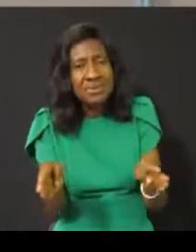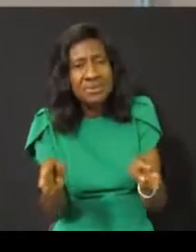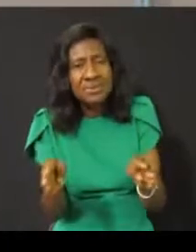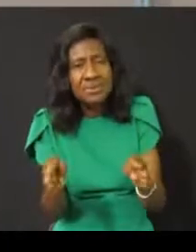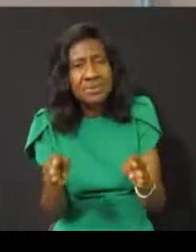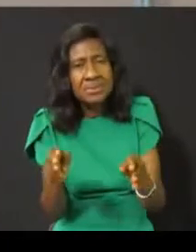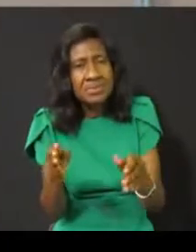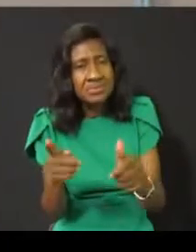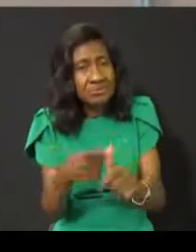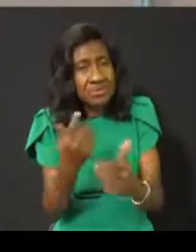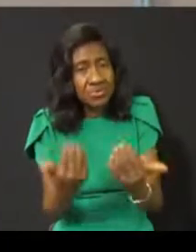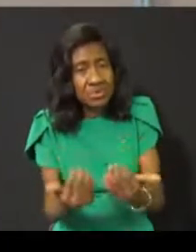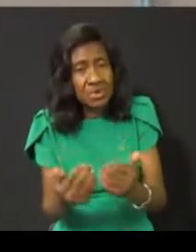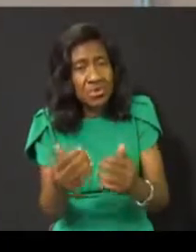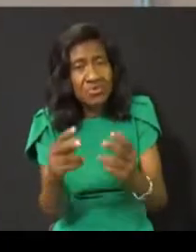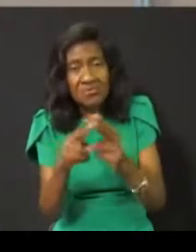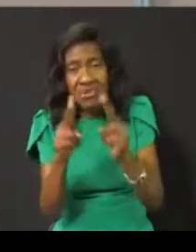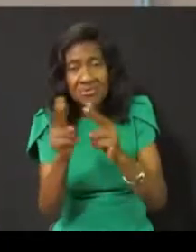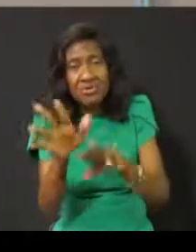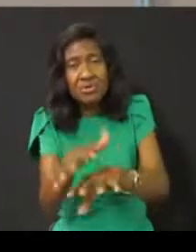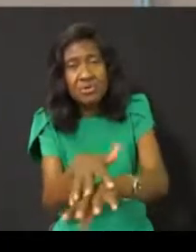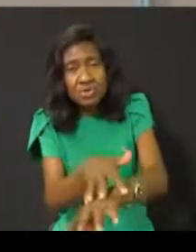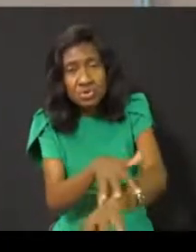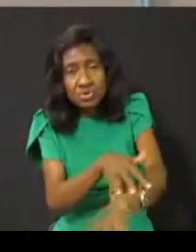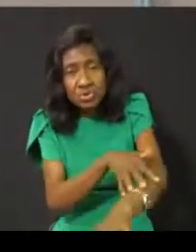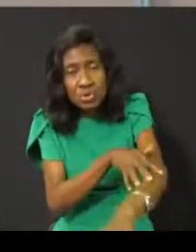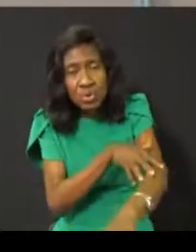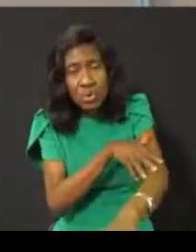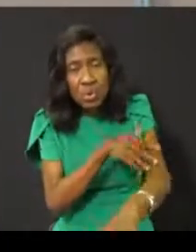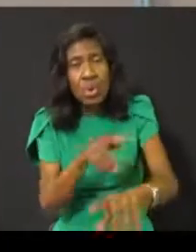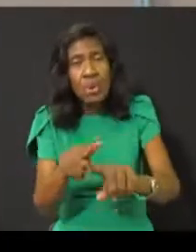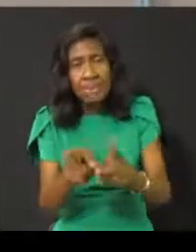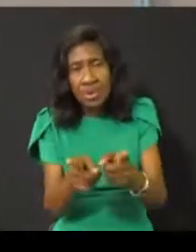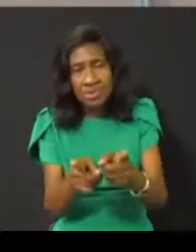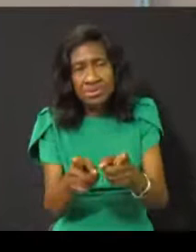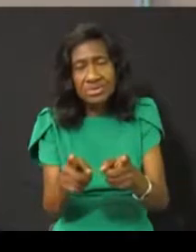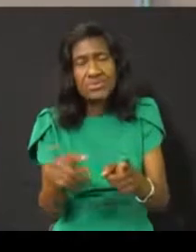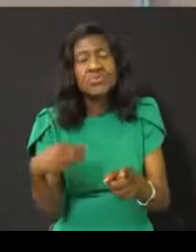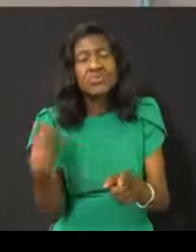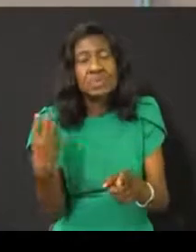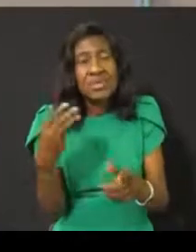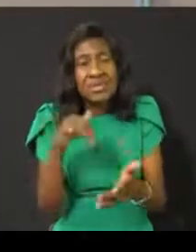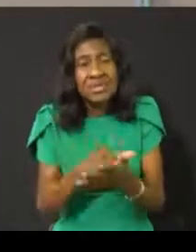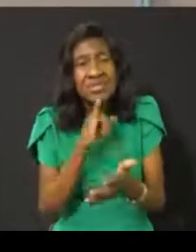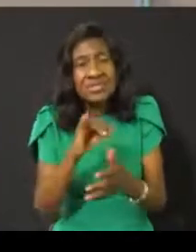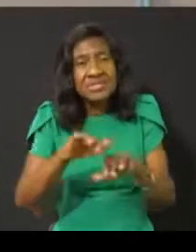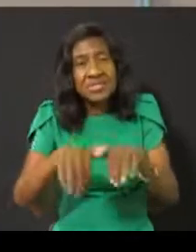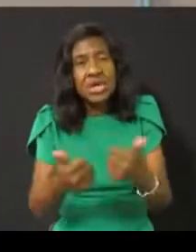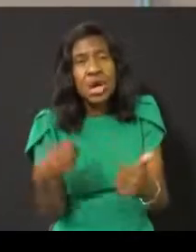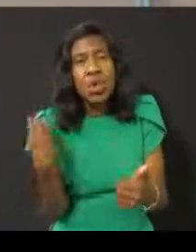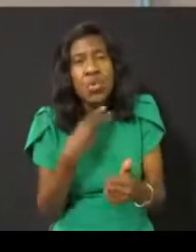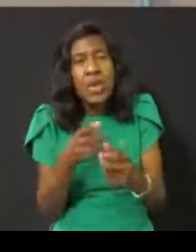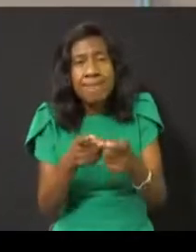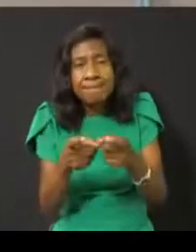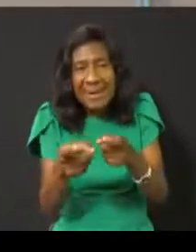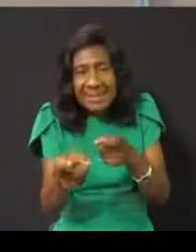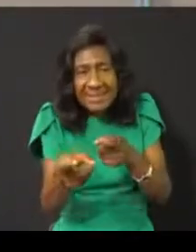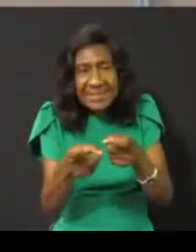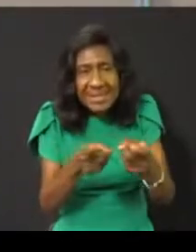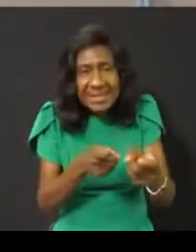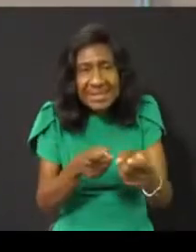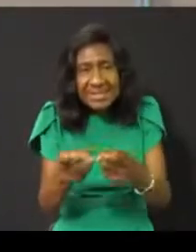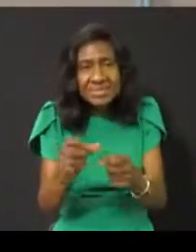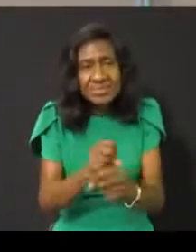far has been the hallmark of how Cayman Islands have handled the pandemic. Taking the necessary steps